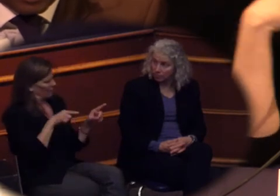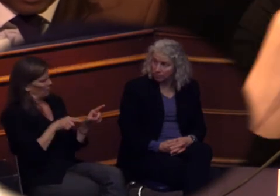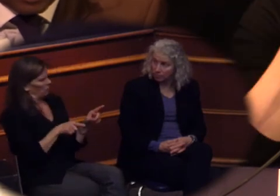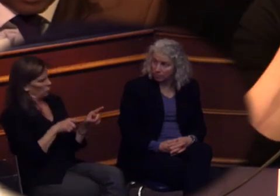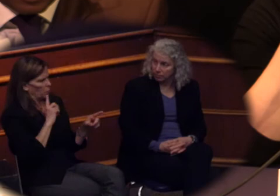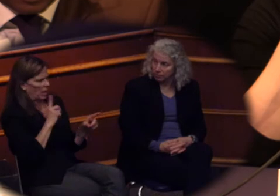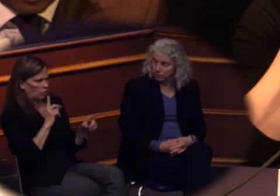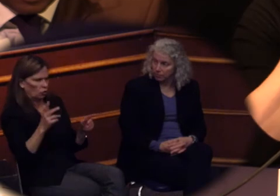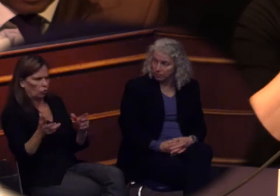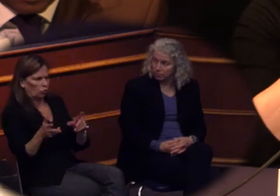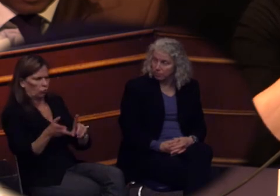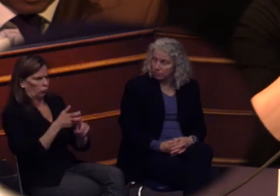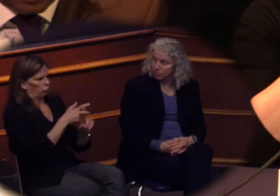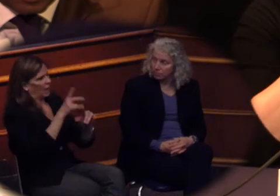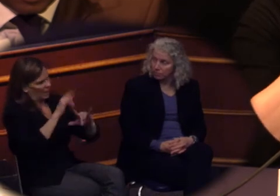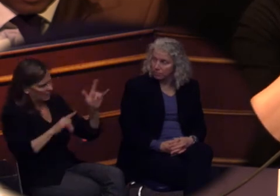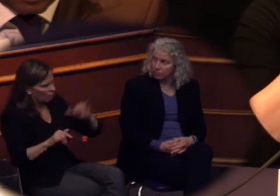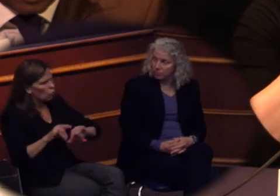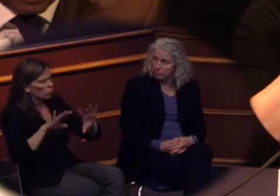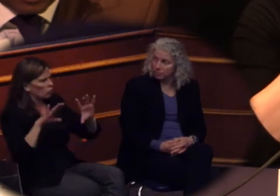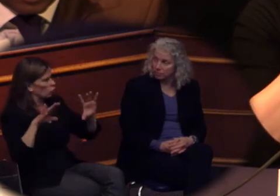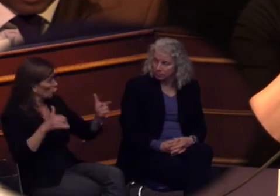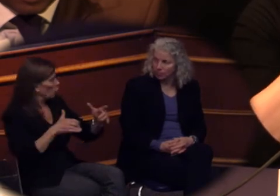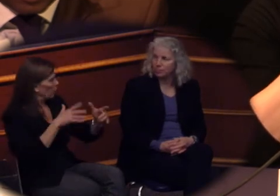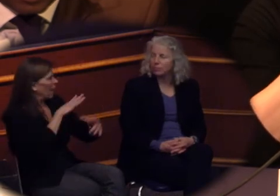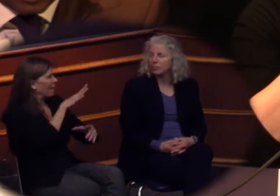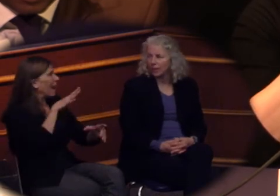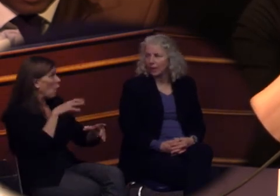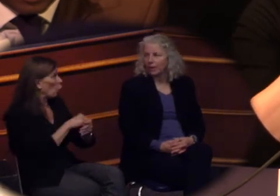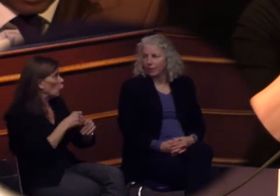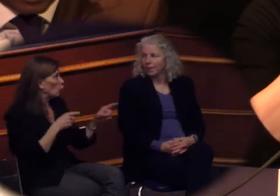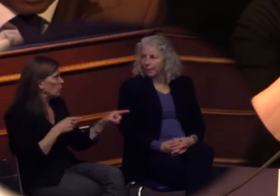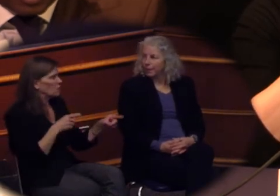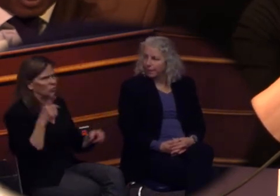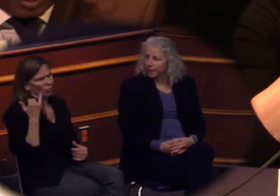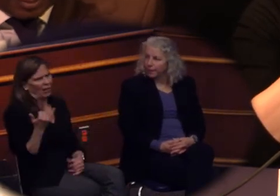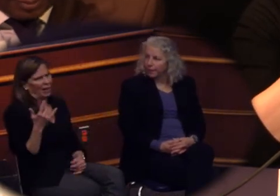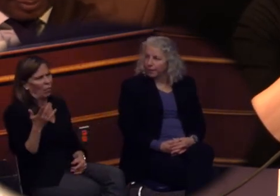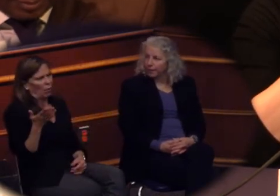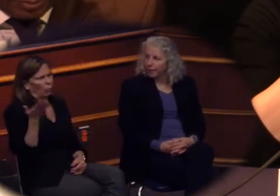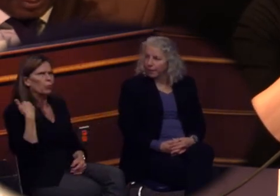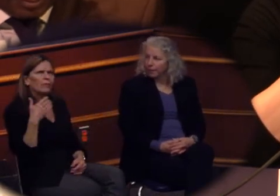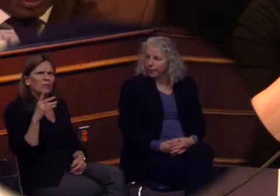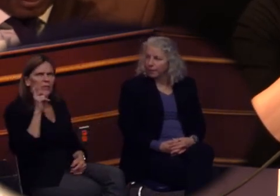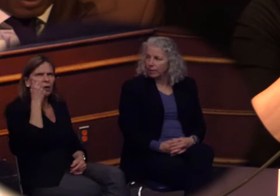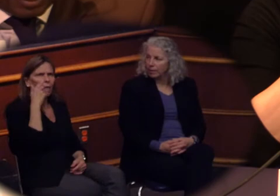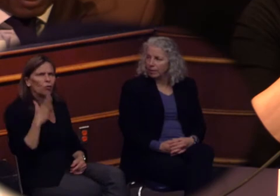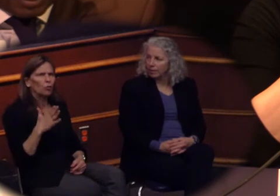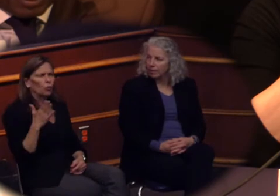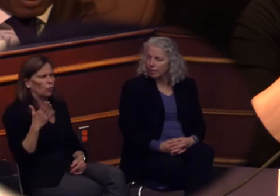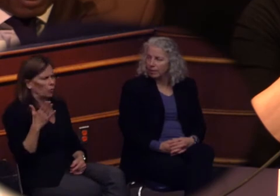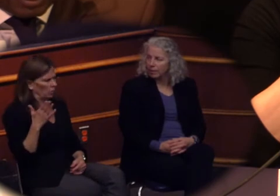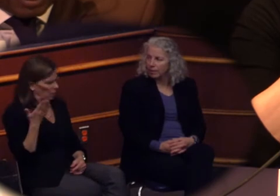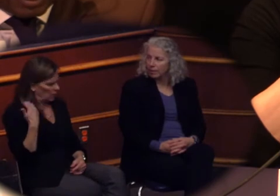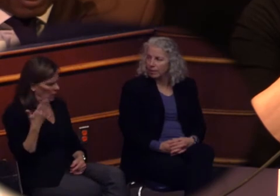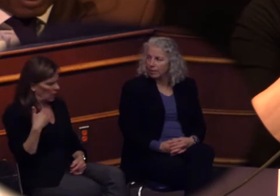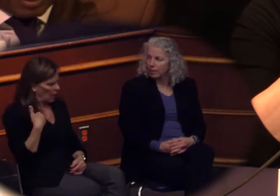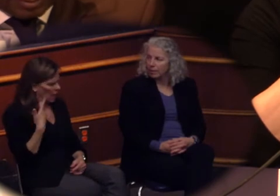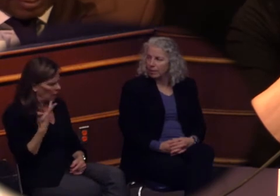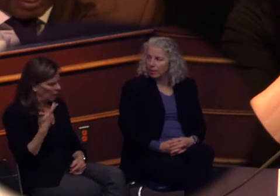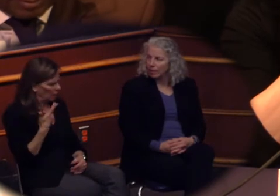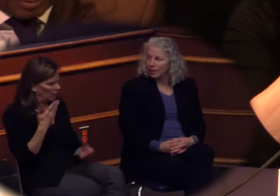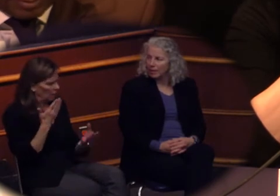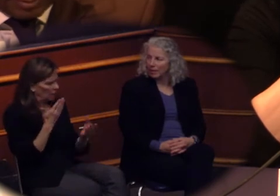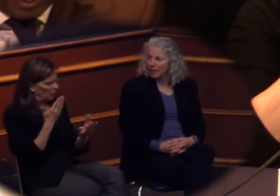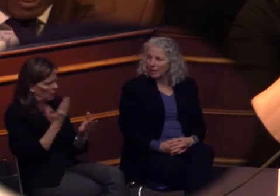a diverse group and you're inclusive? We have a previous governor who, at one point, had binders full